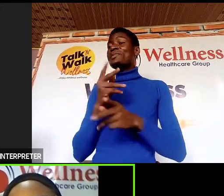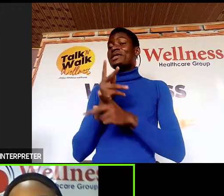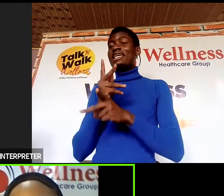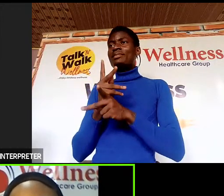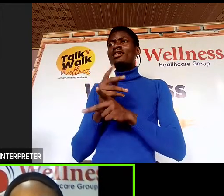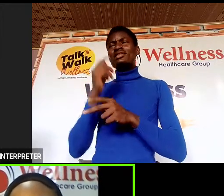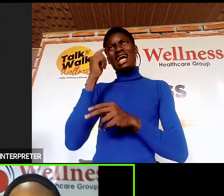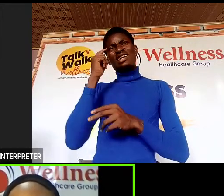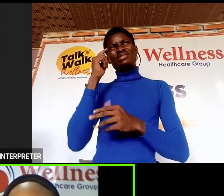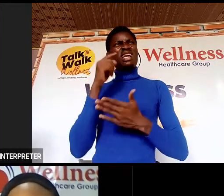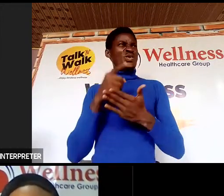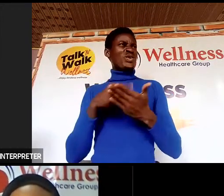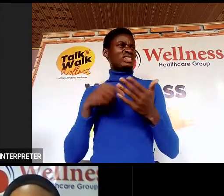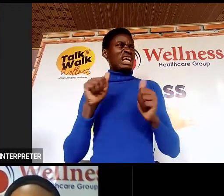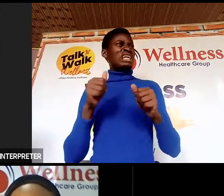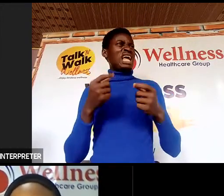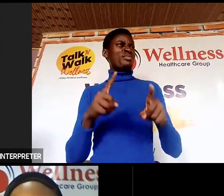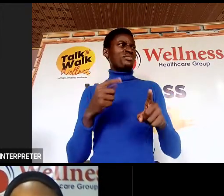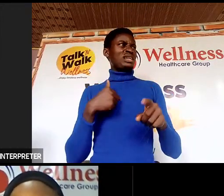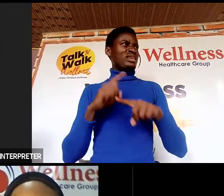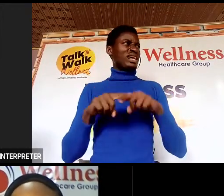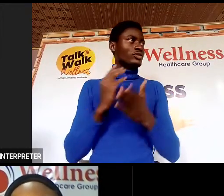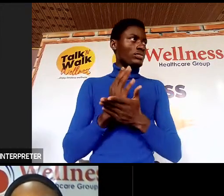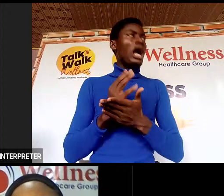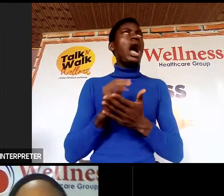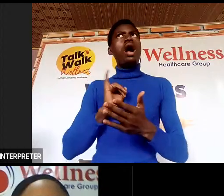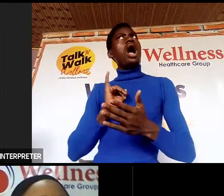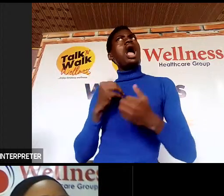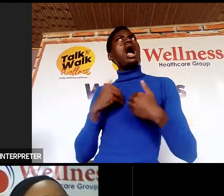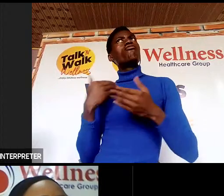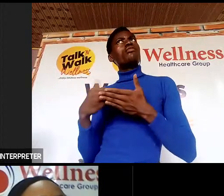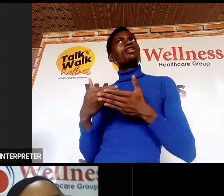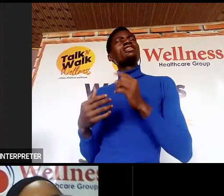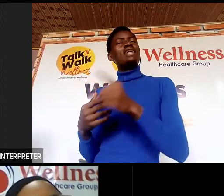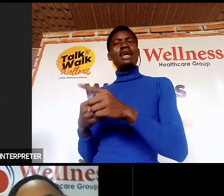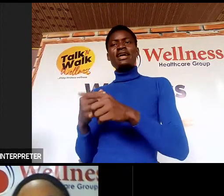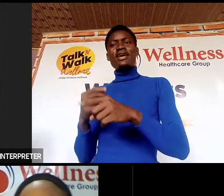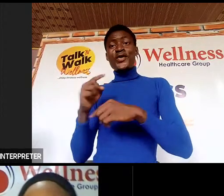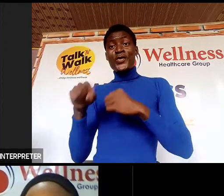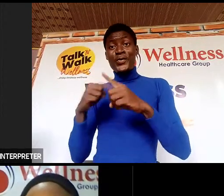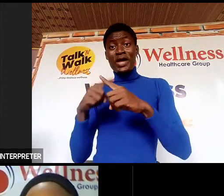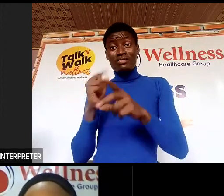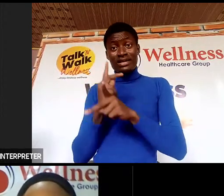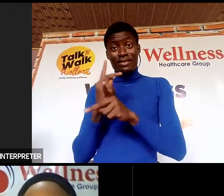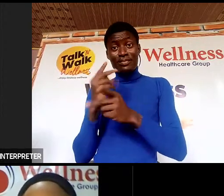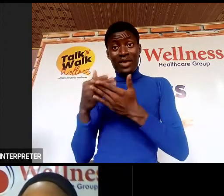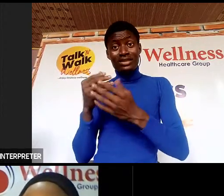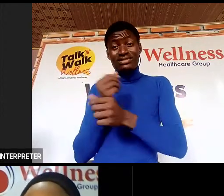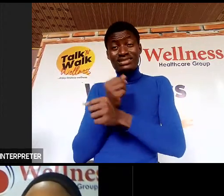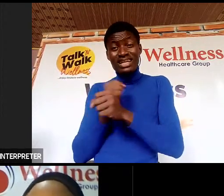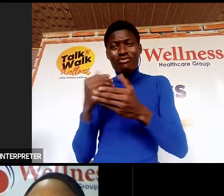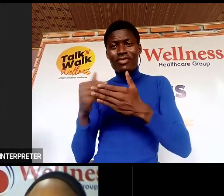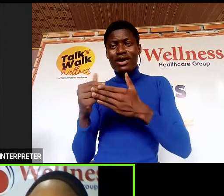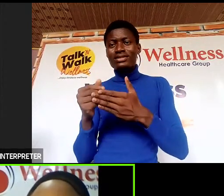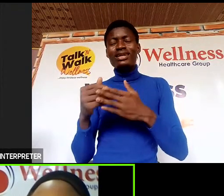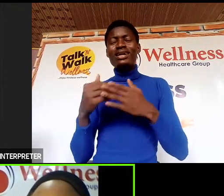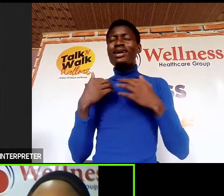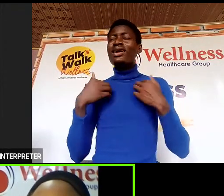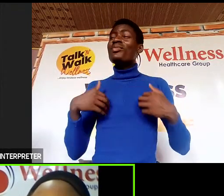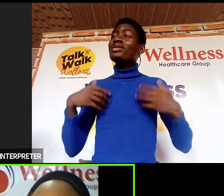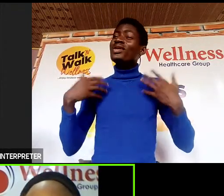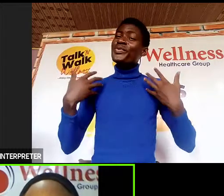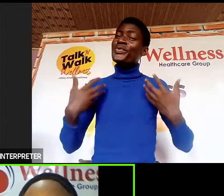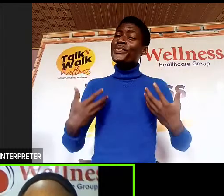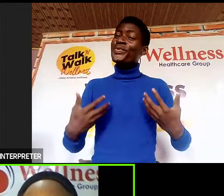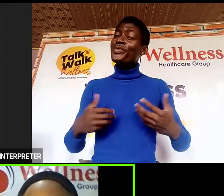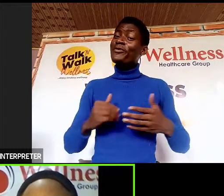that feeling, when and it was cool. And I felt good with myself. I felt richer because